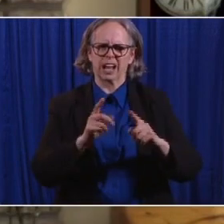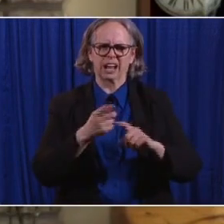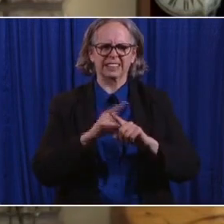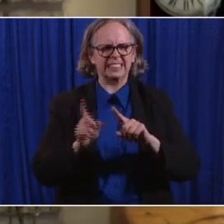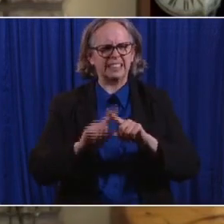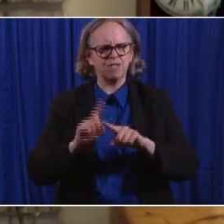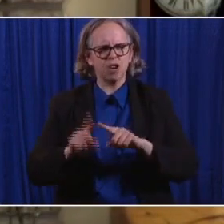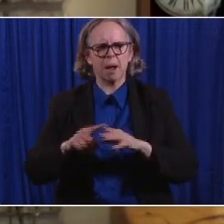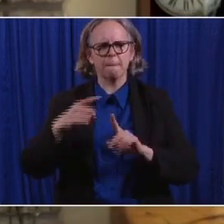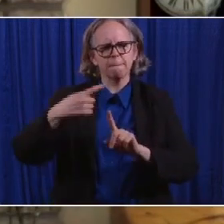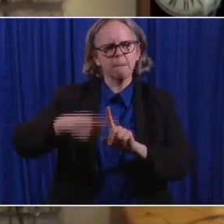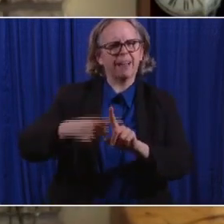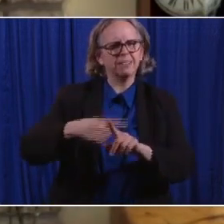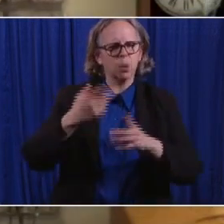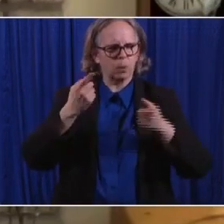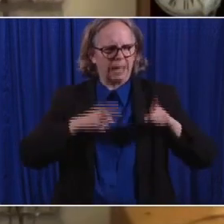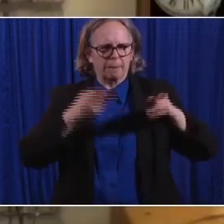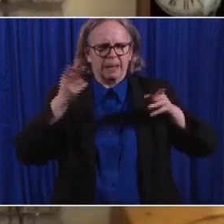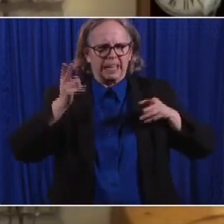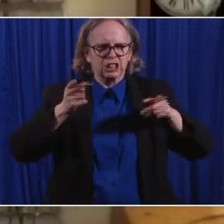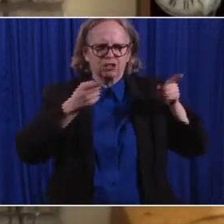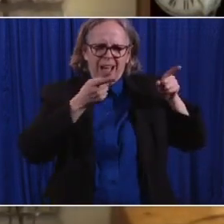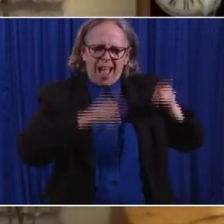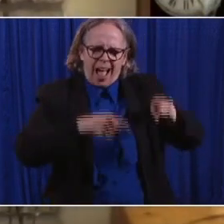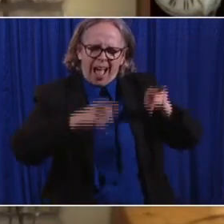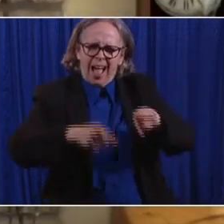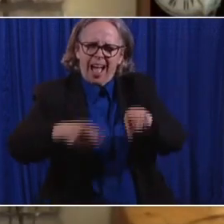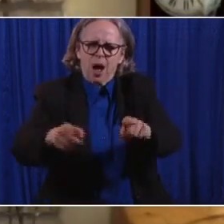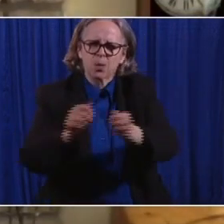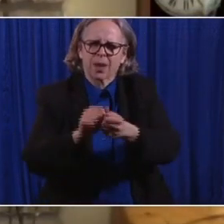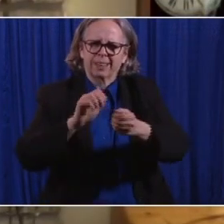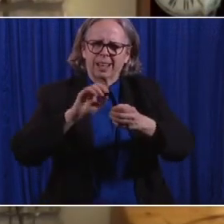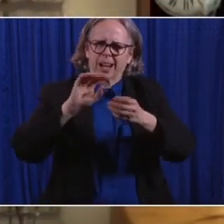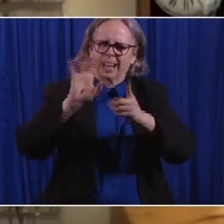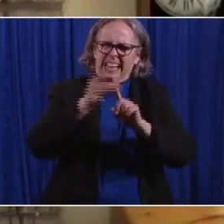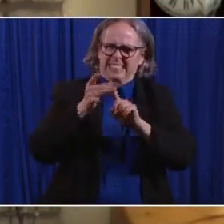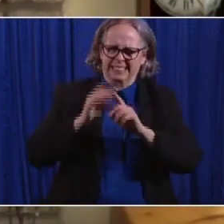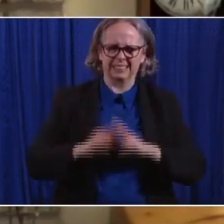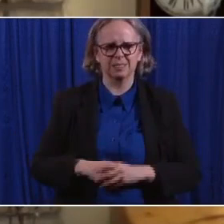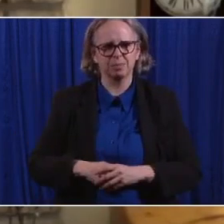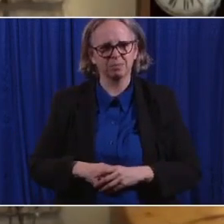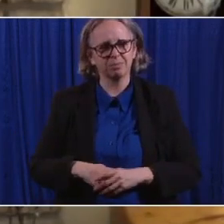month. And this was in May.